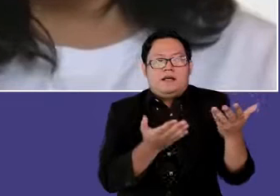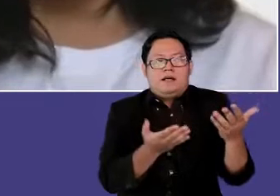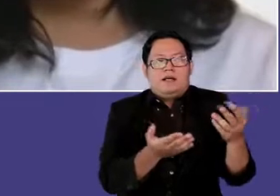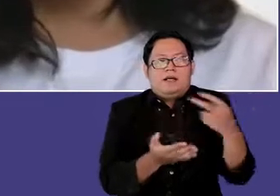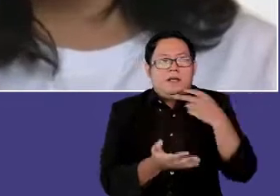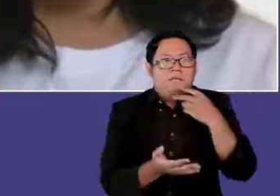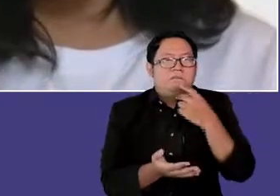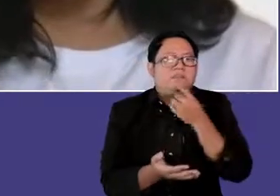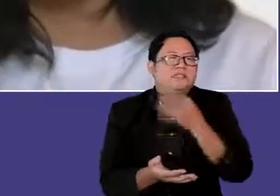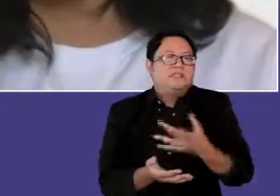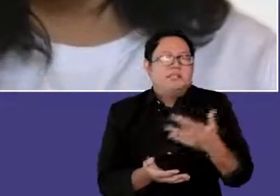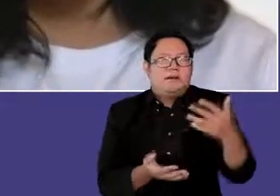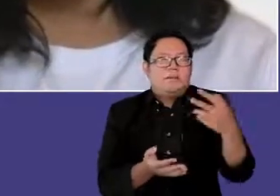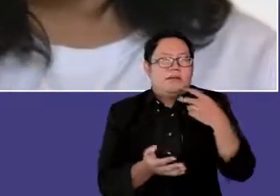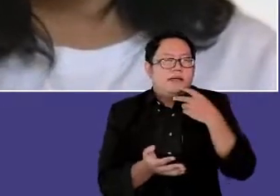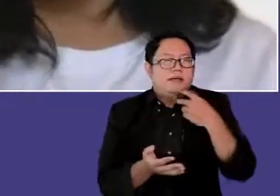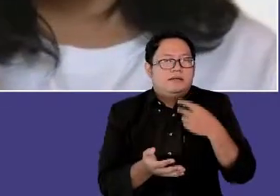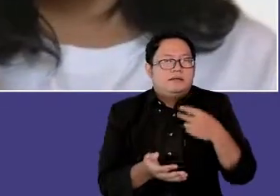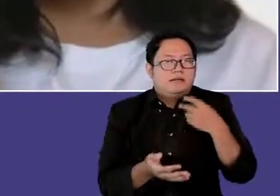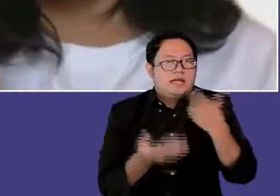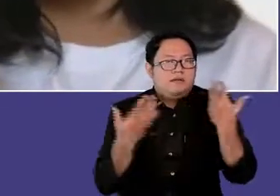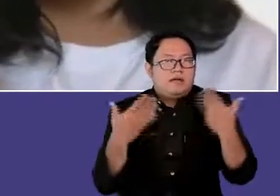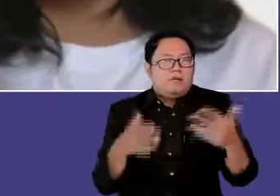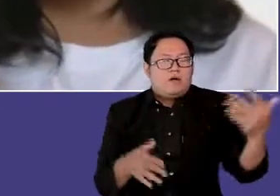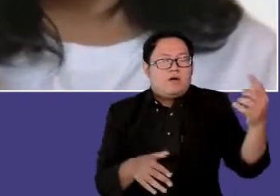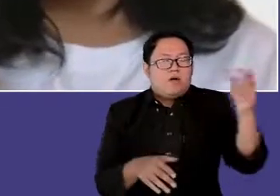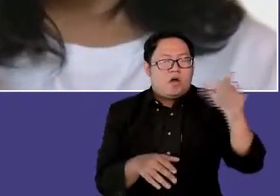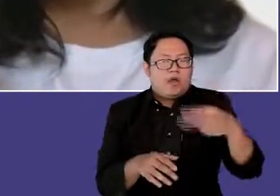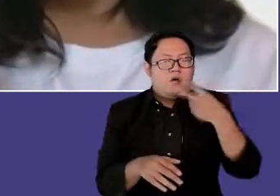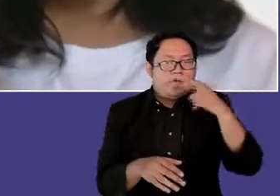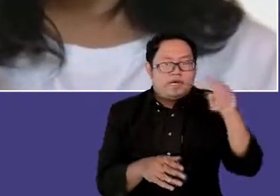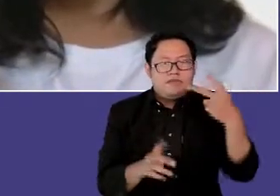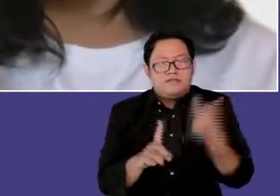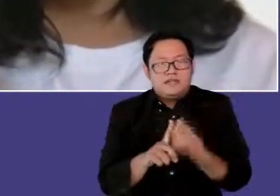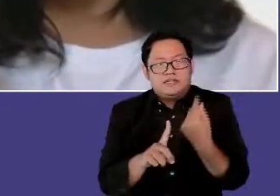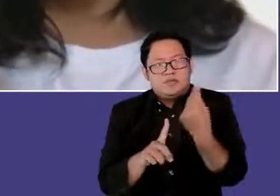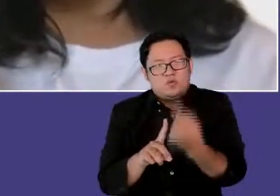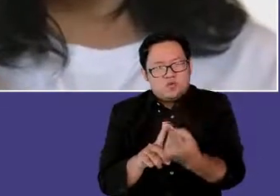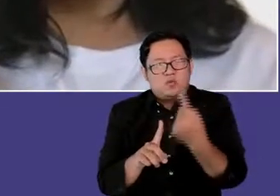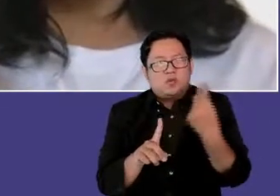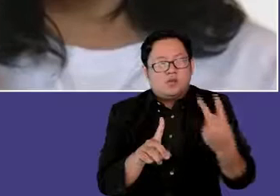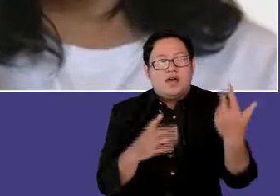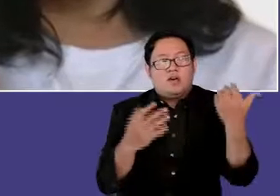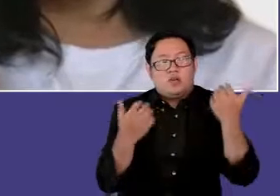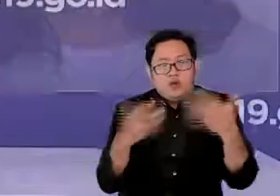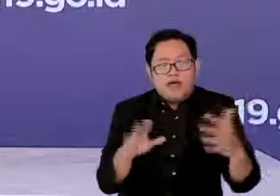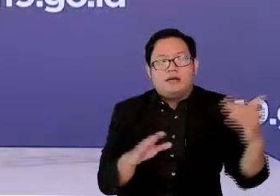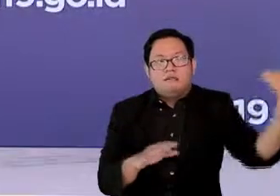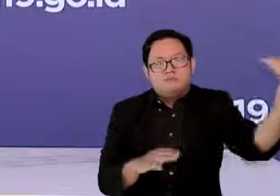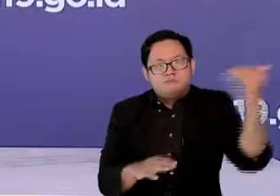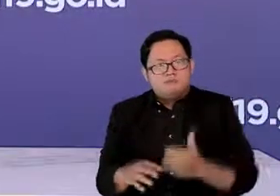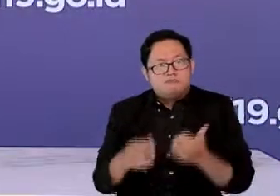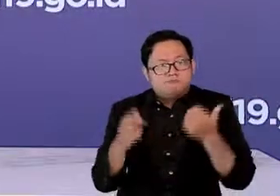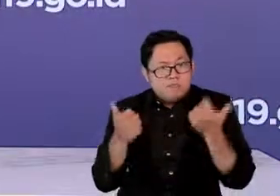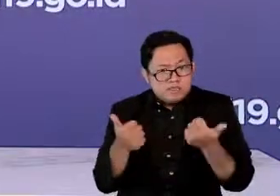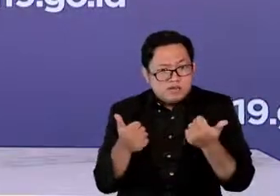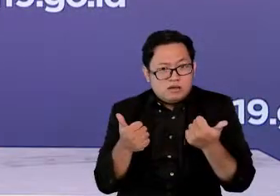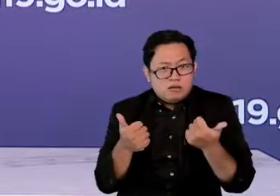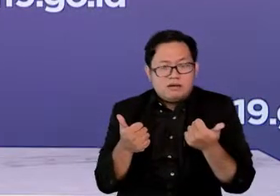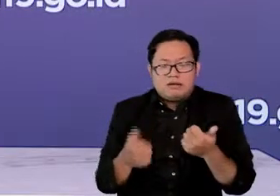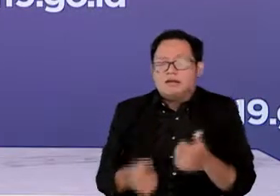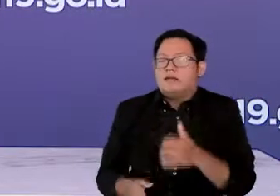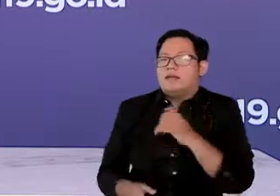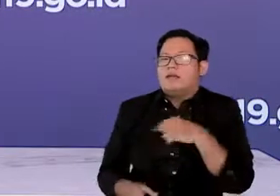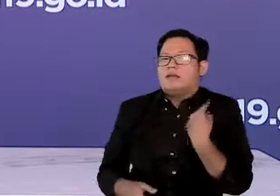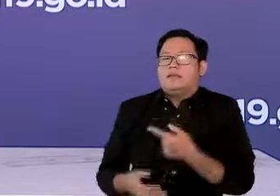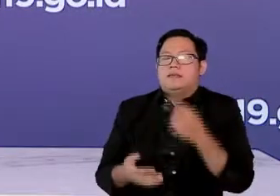enter Indonesia, especially for tourism? Yes, of course, we try to ensure that the